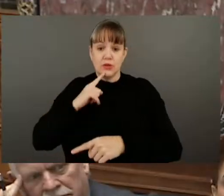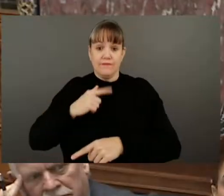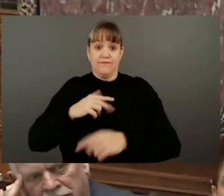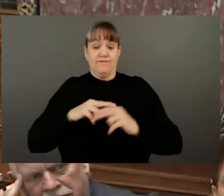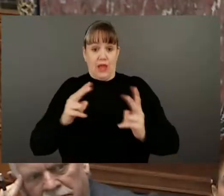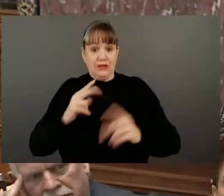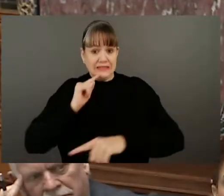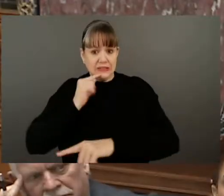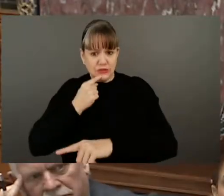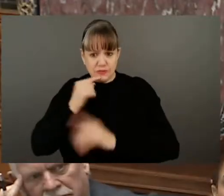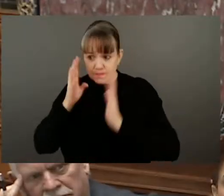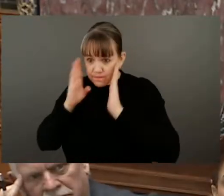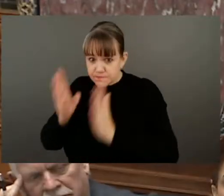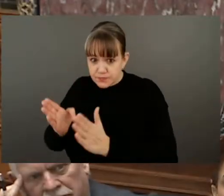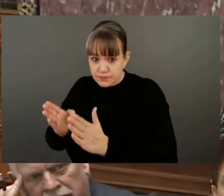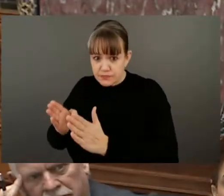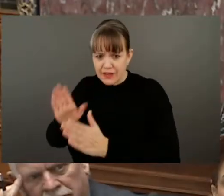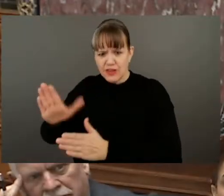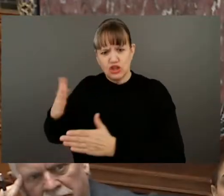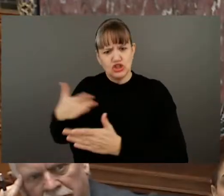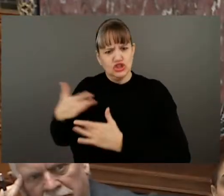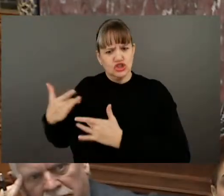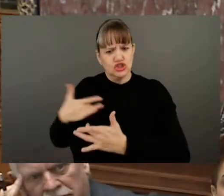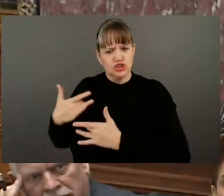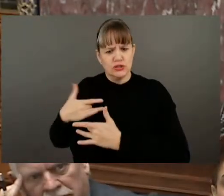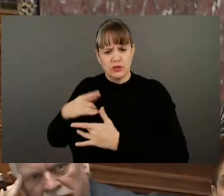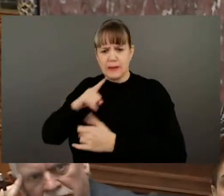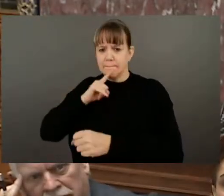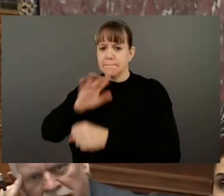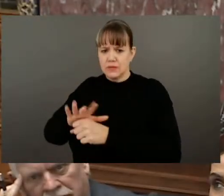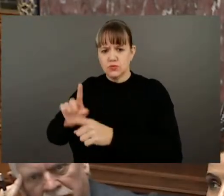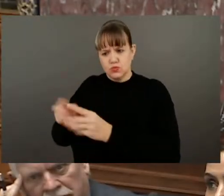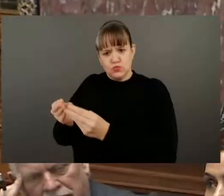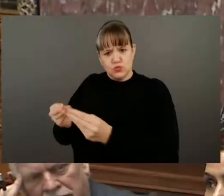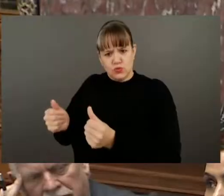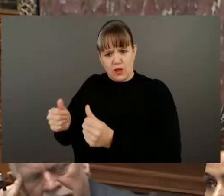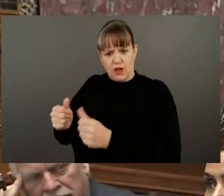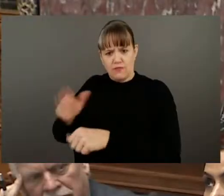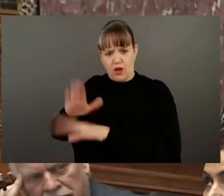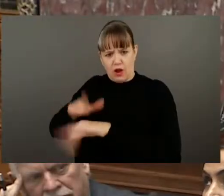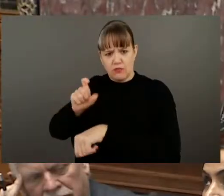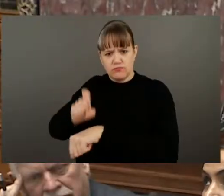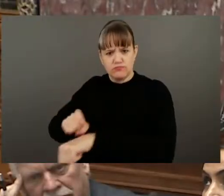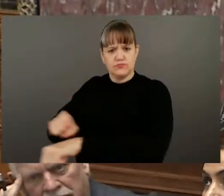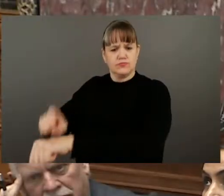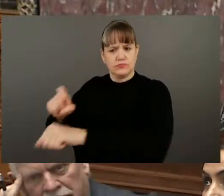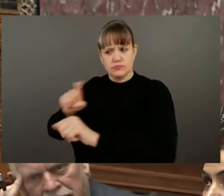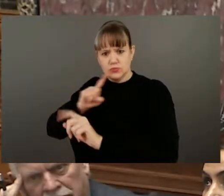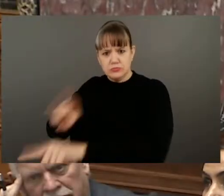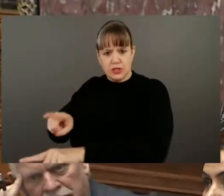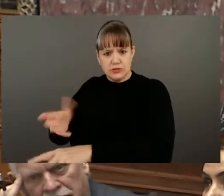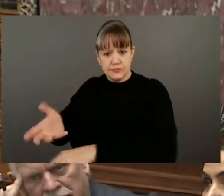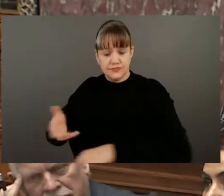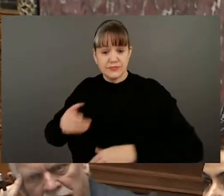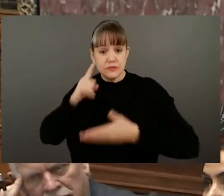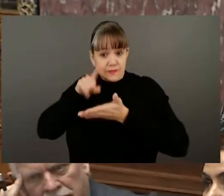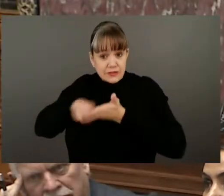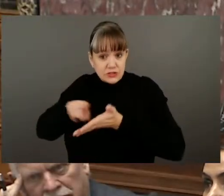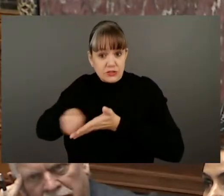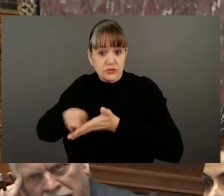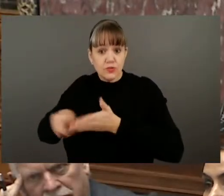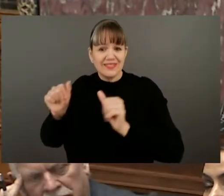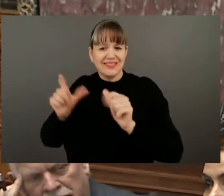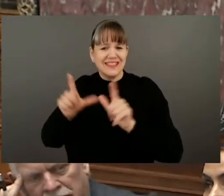to ensuring that they're addressed in a timely and appropriate manner. And inspection with a licensed pest control inspector is